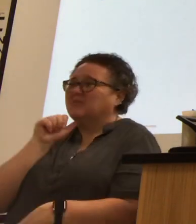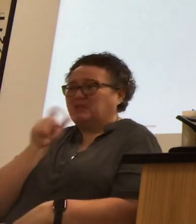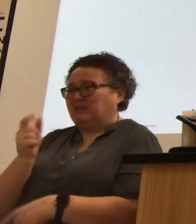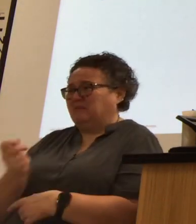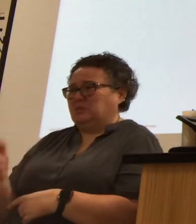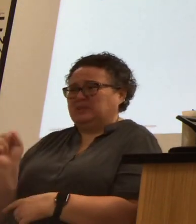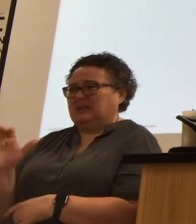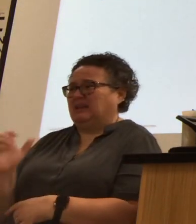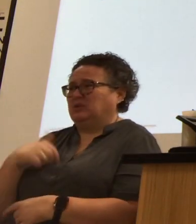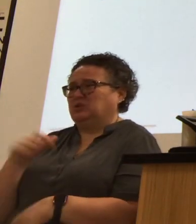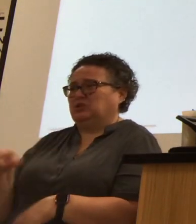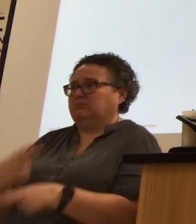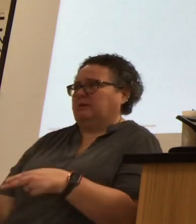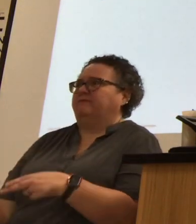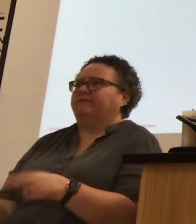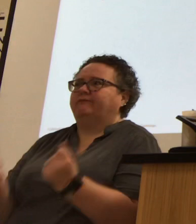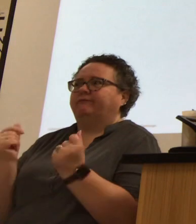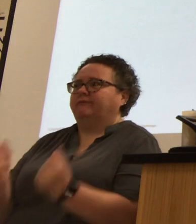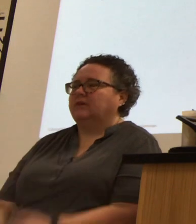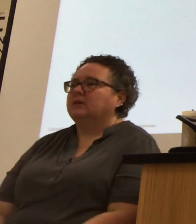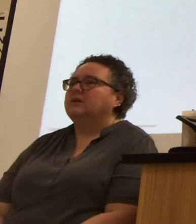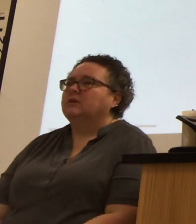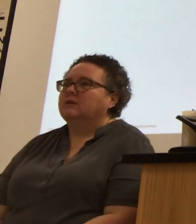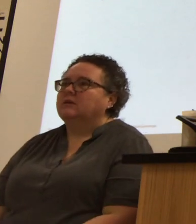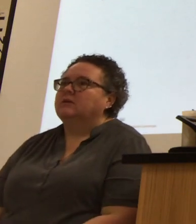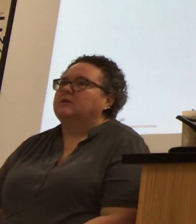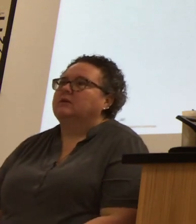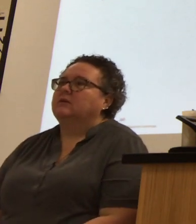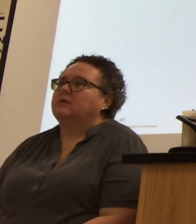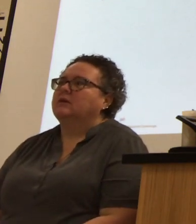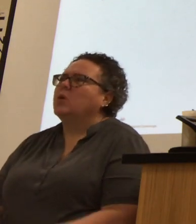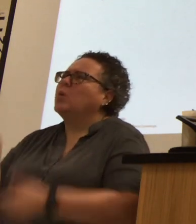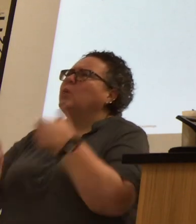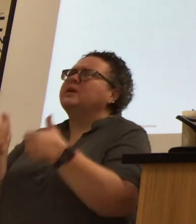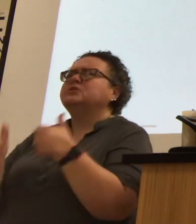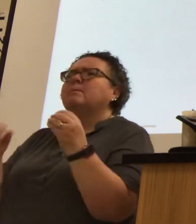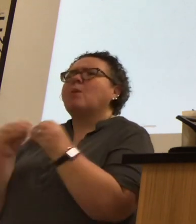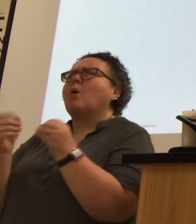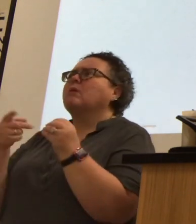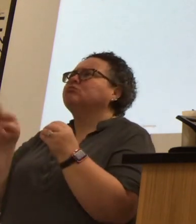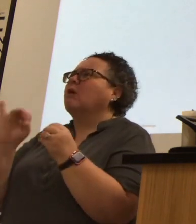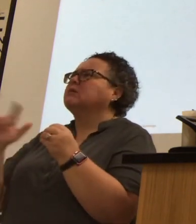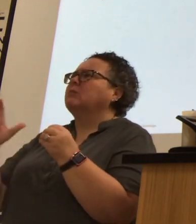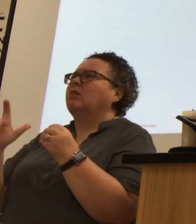a couple seconds. Which is more proximal, X or Y?